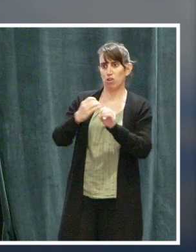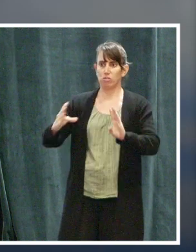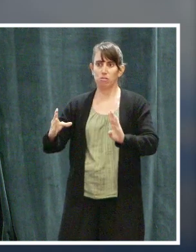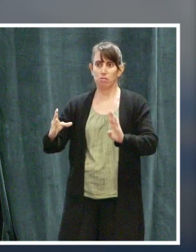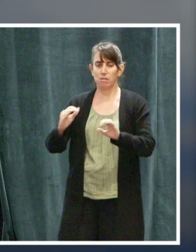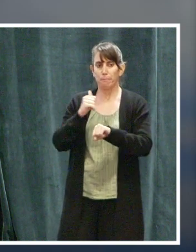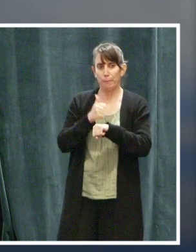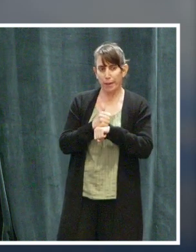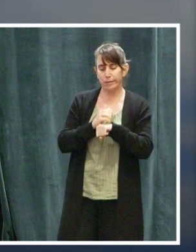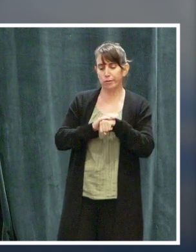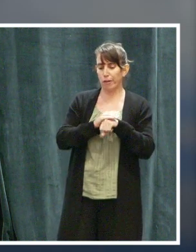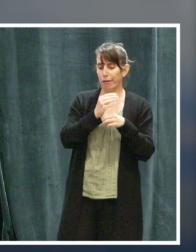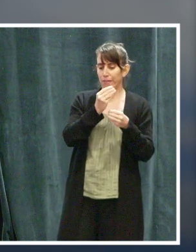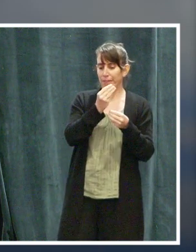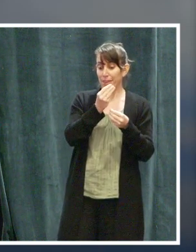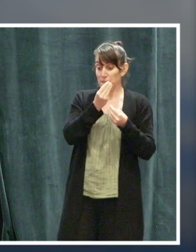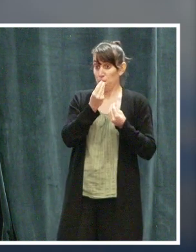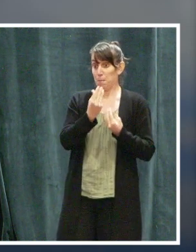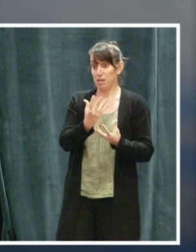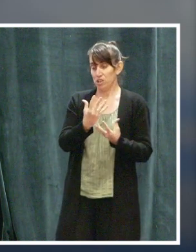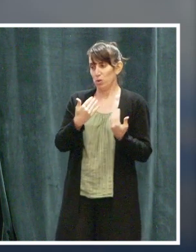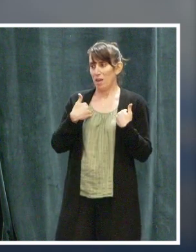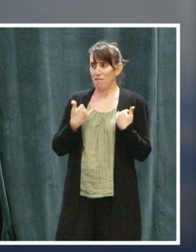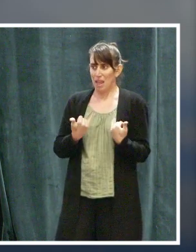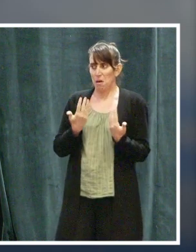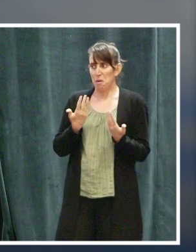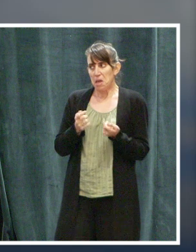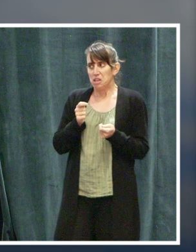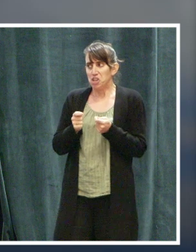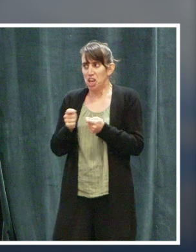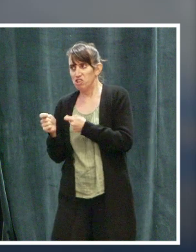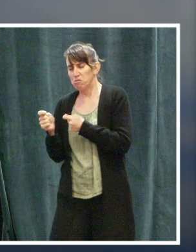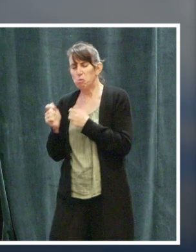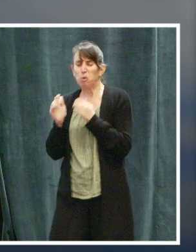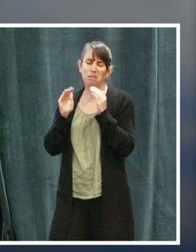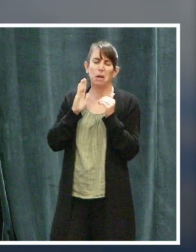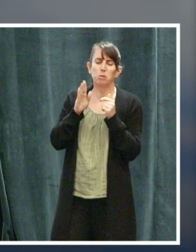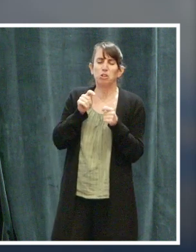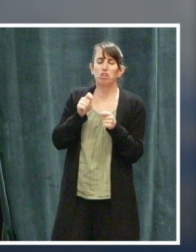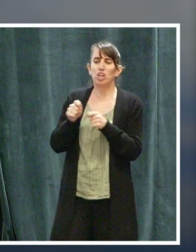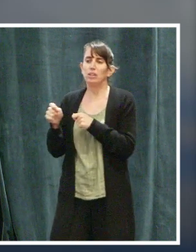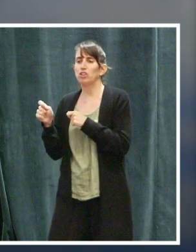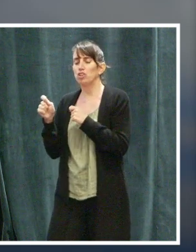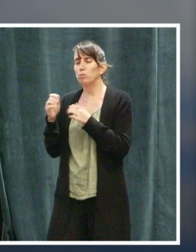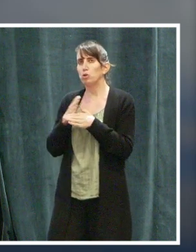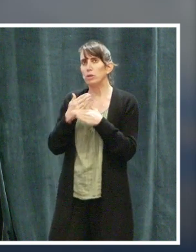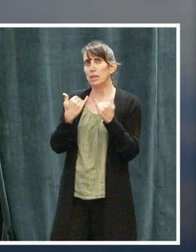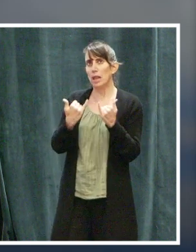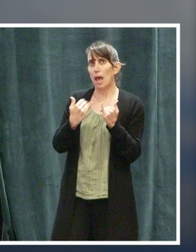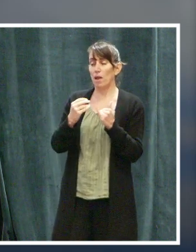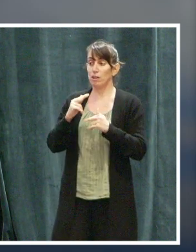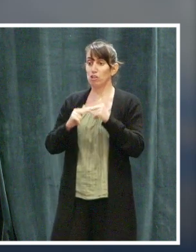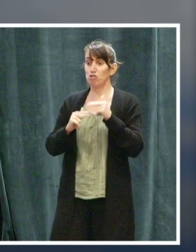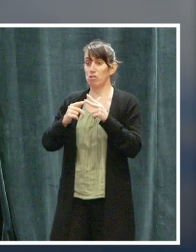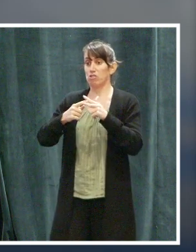available to us now. That may change a little bit, and we expect it probably will between now and the